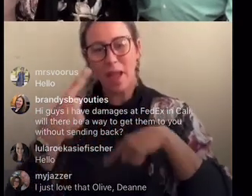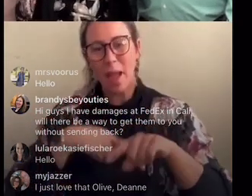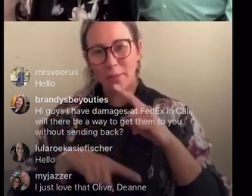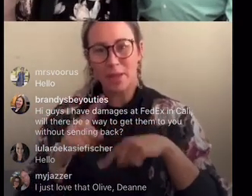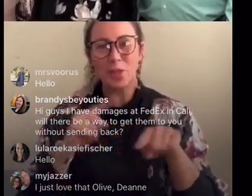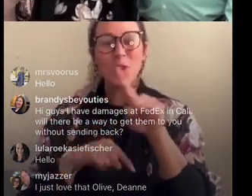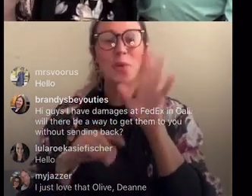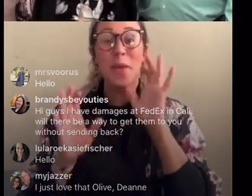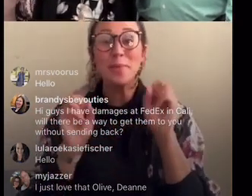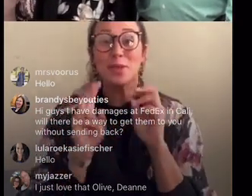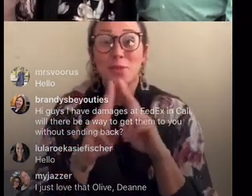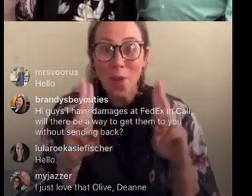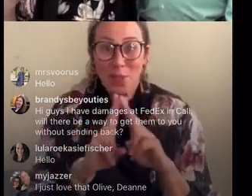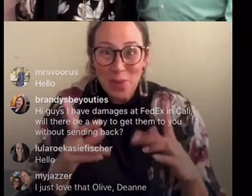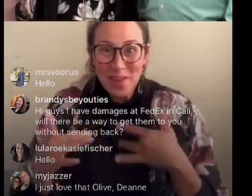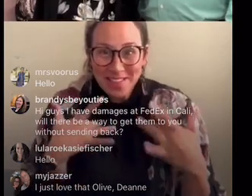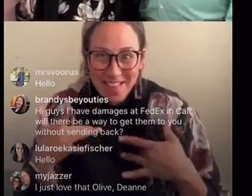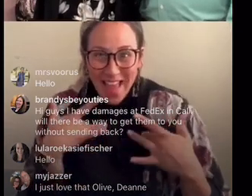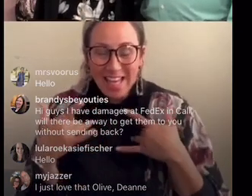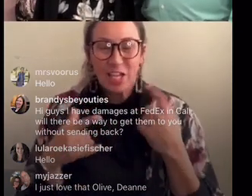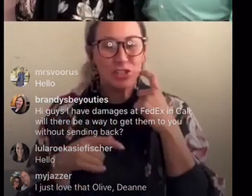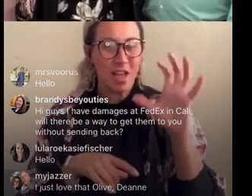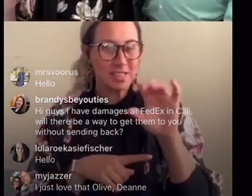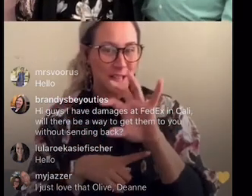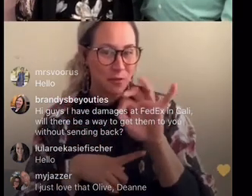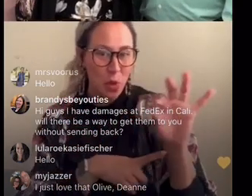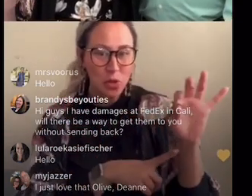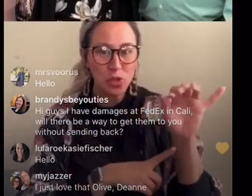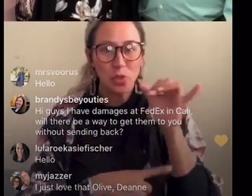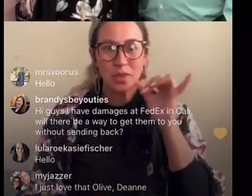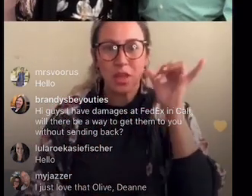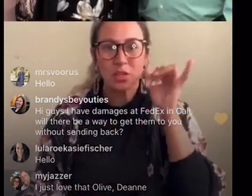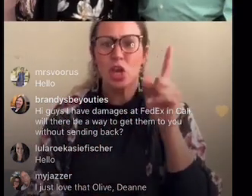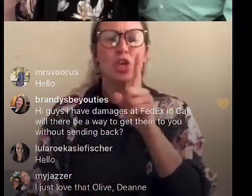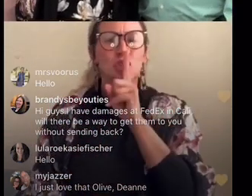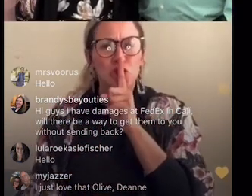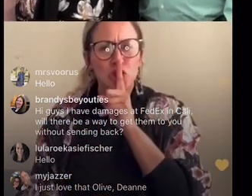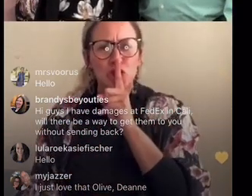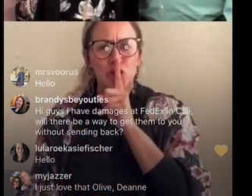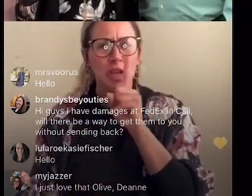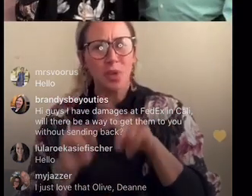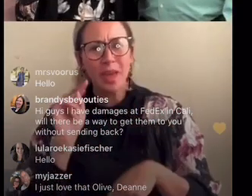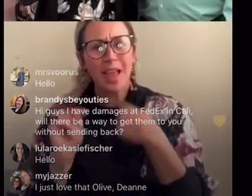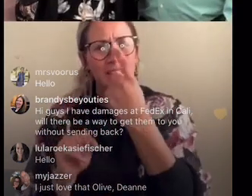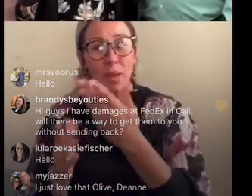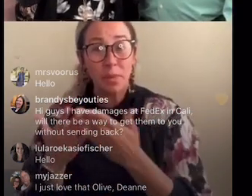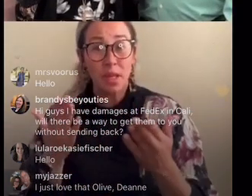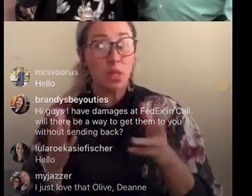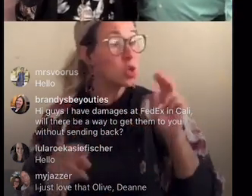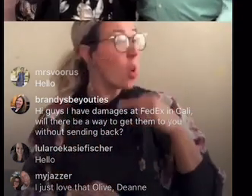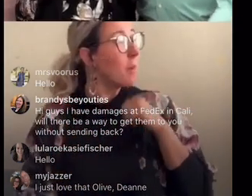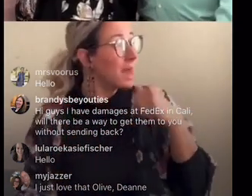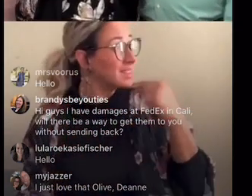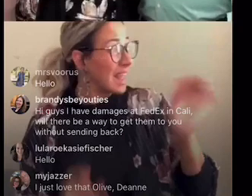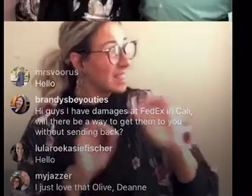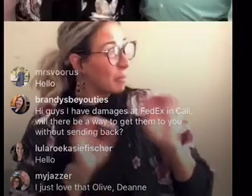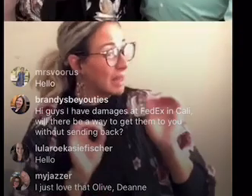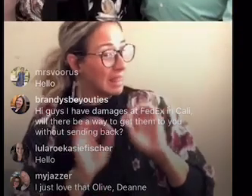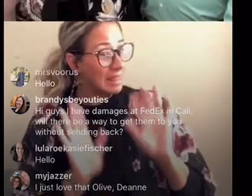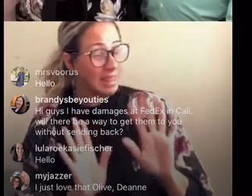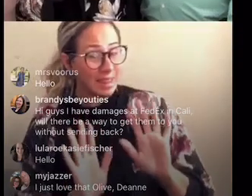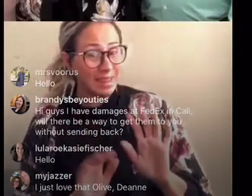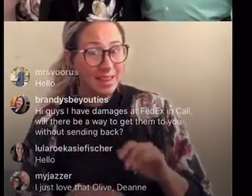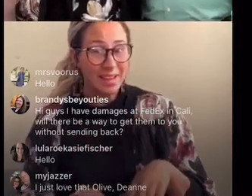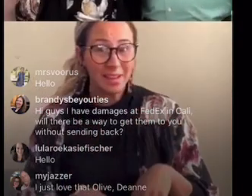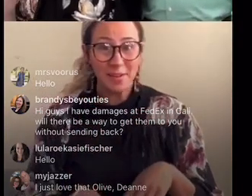pictures. They just did a photo shoot yesterday and the day before yesterday. Okay, you can't tell them things. No, I'm not. You're not sure.